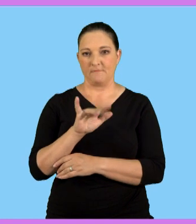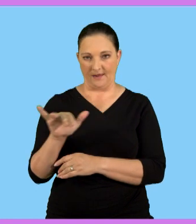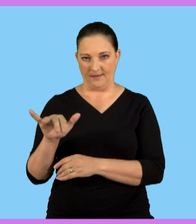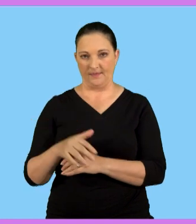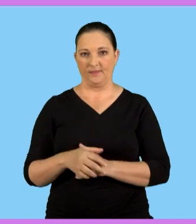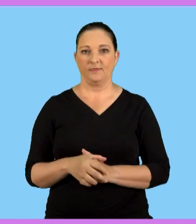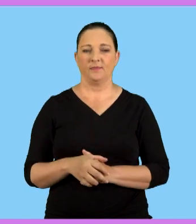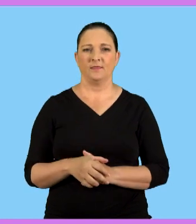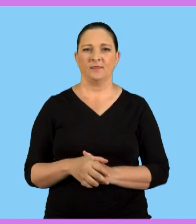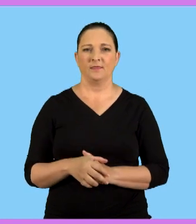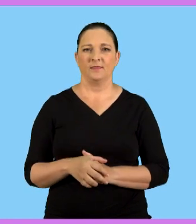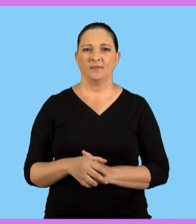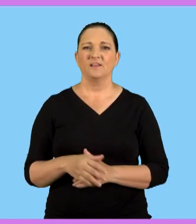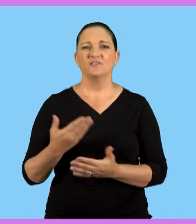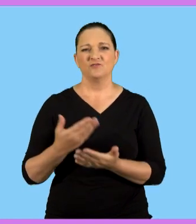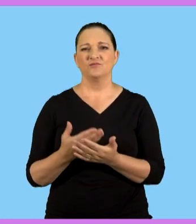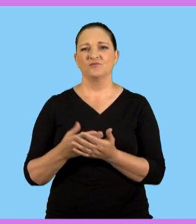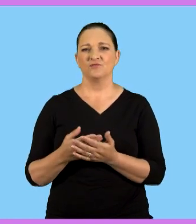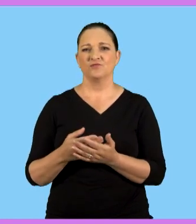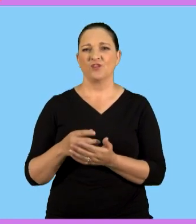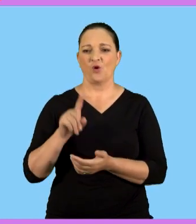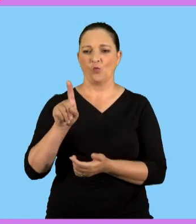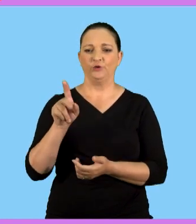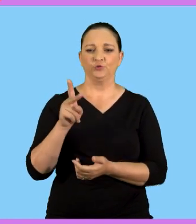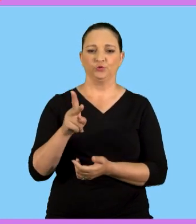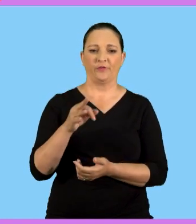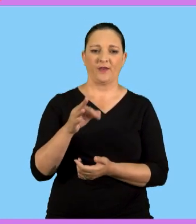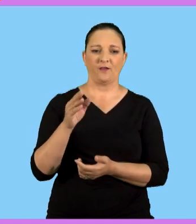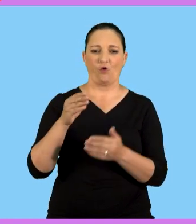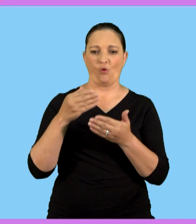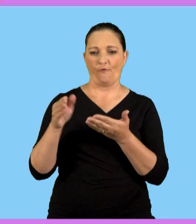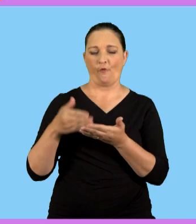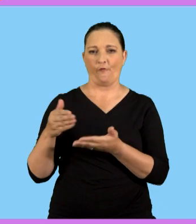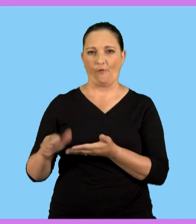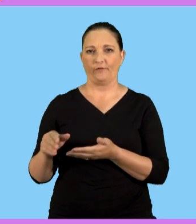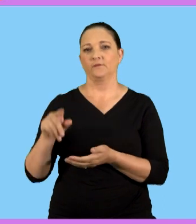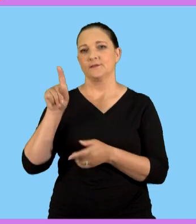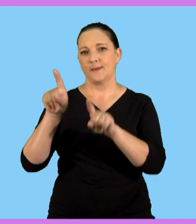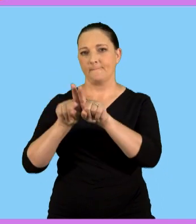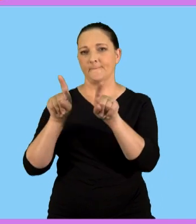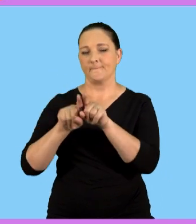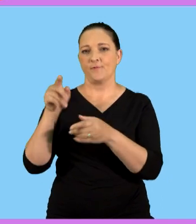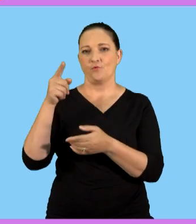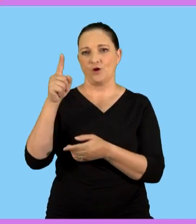All right, so you can also do the short way by cancelling. So it's 1, 2, 3, 1, 2, 3 zeros there.